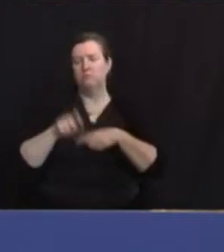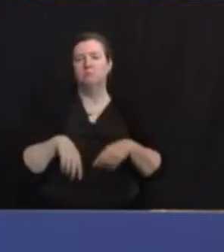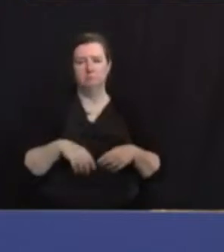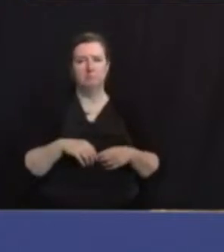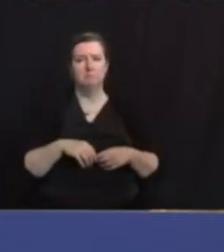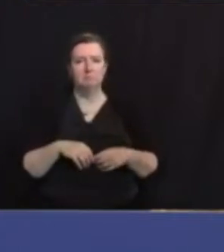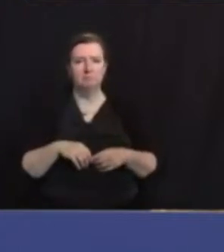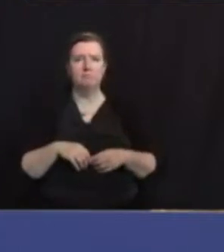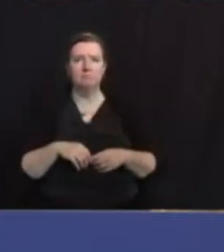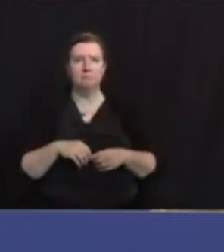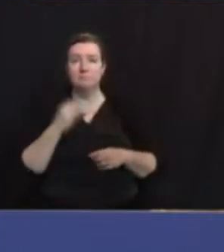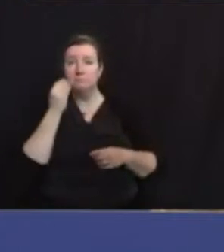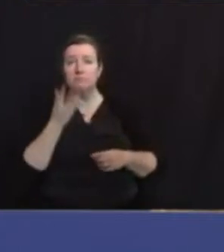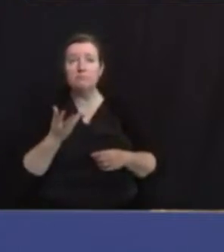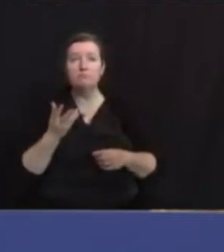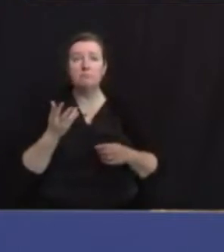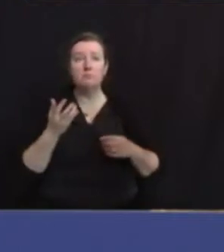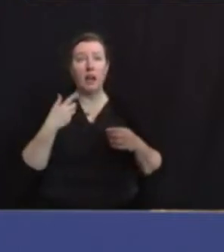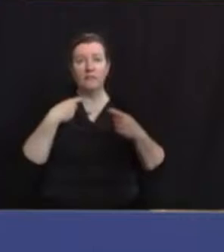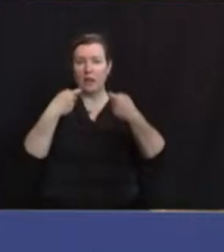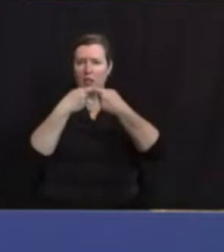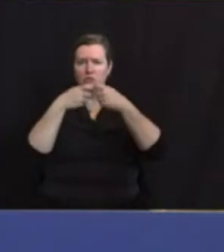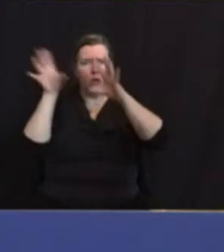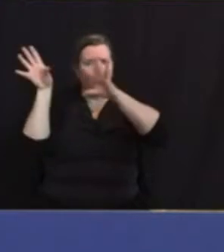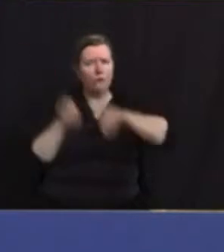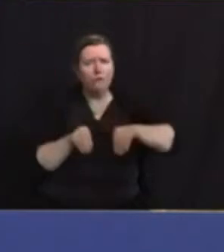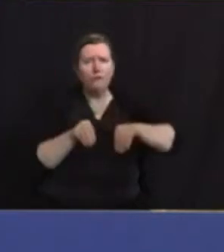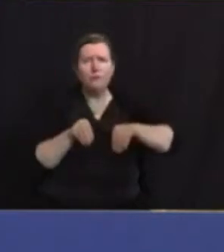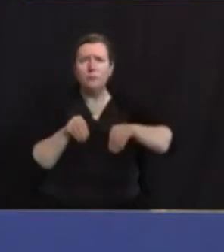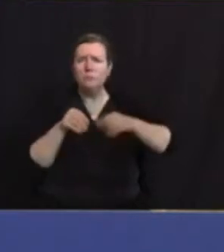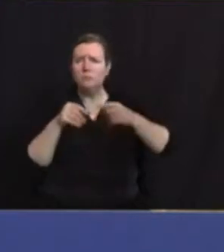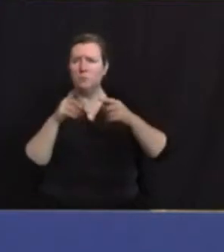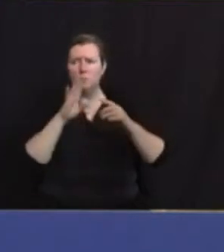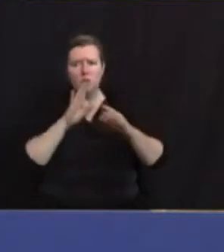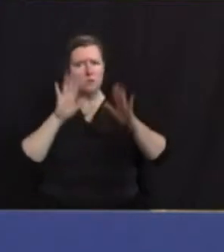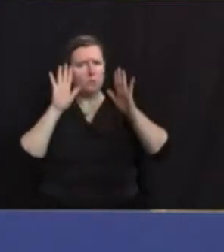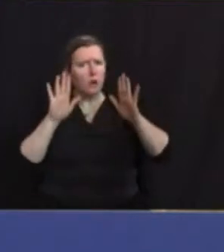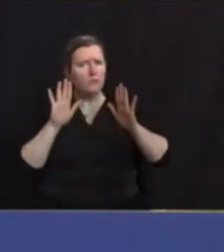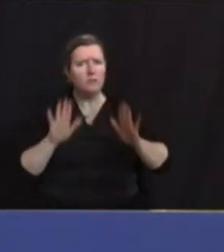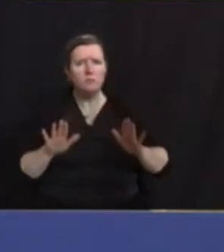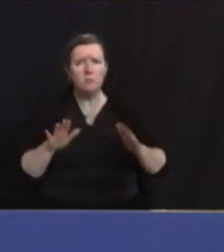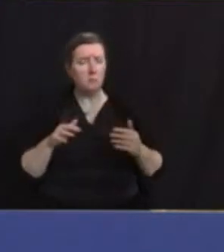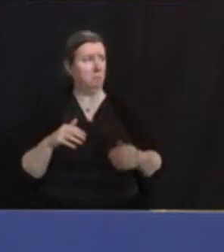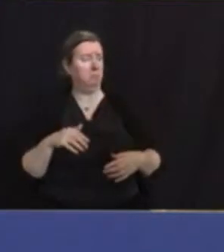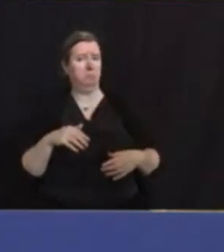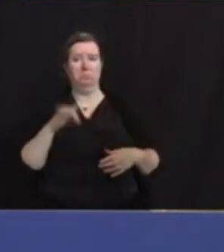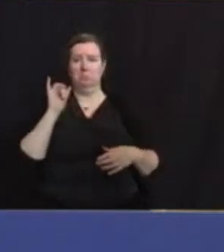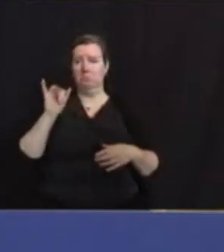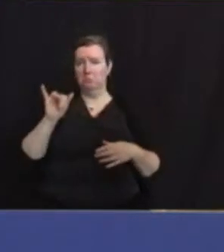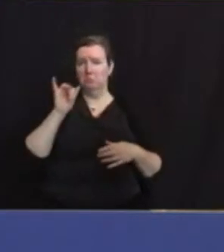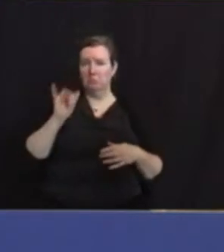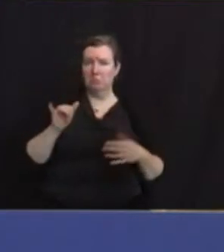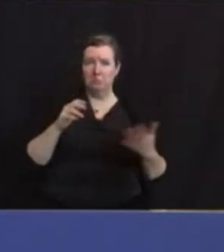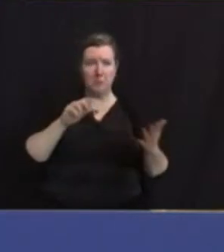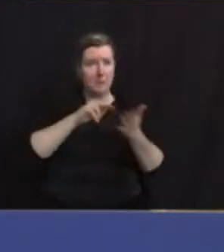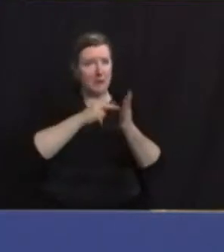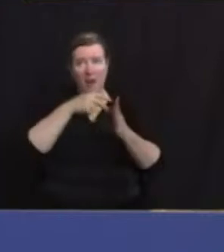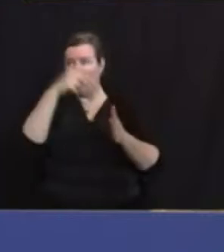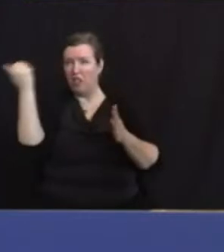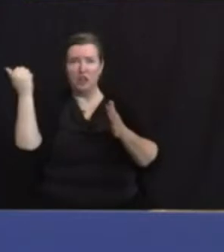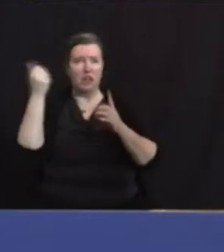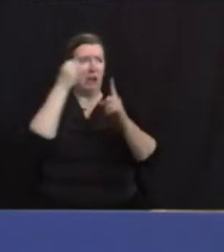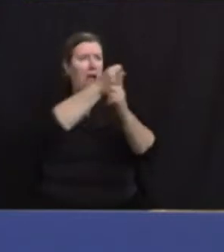the huge, aberrant, pleasant surprise. Was far below any